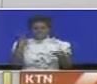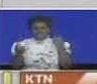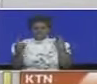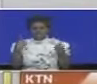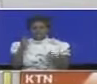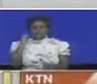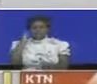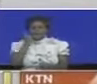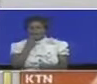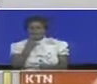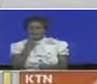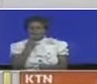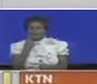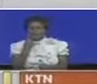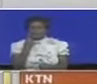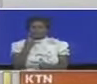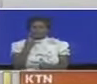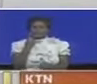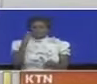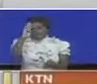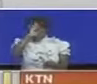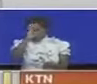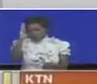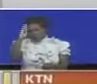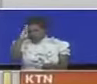Nandi, Bungoma, kaunti ya Kakamega